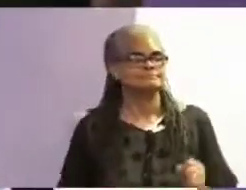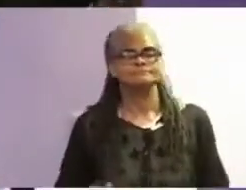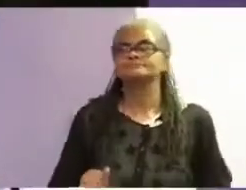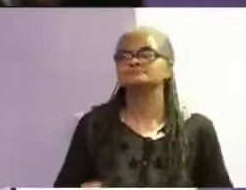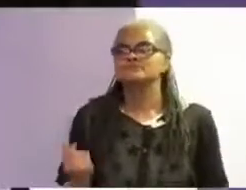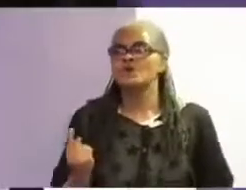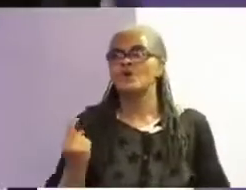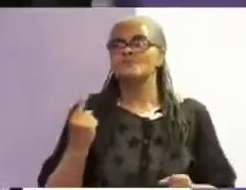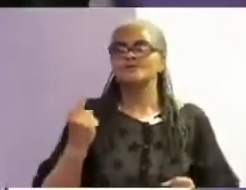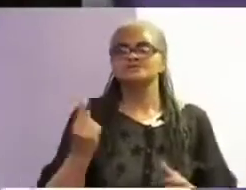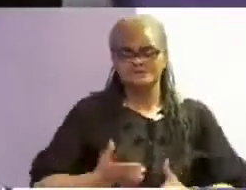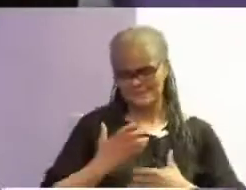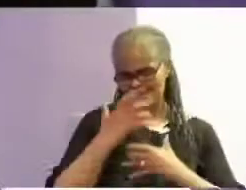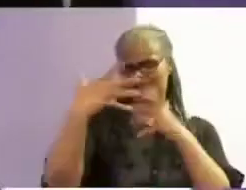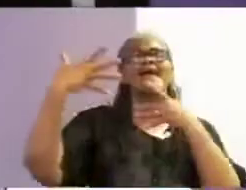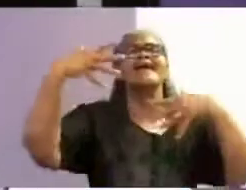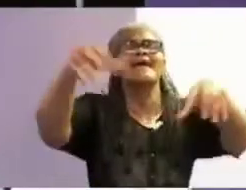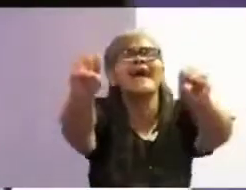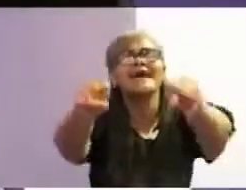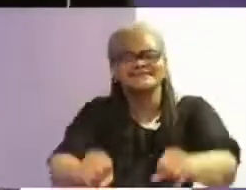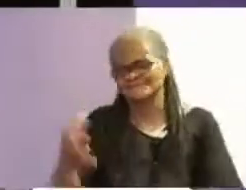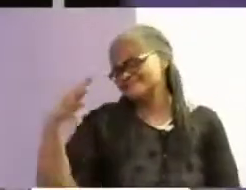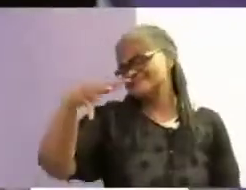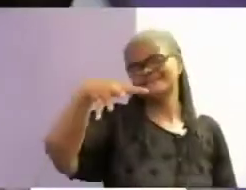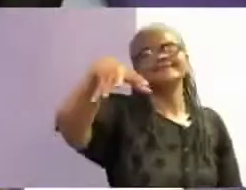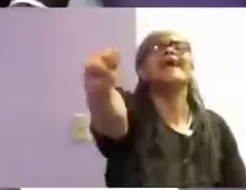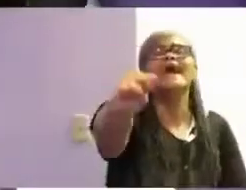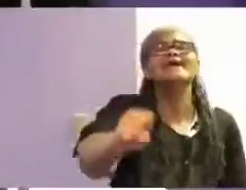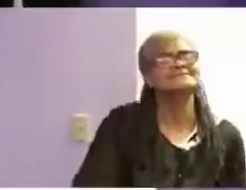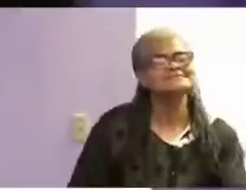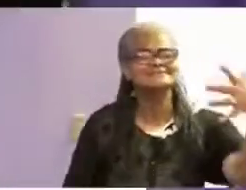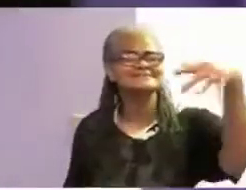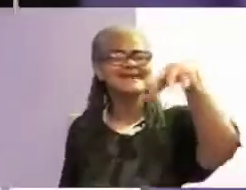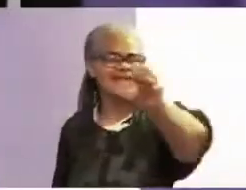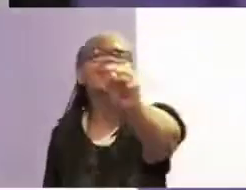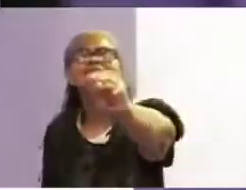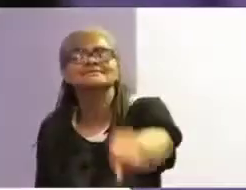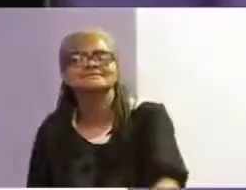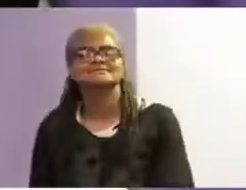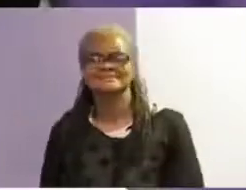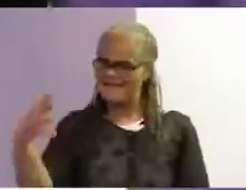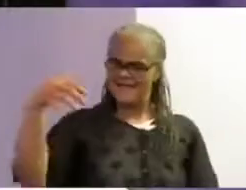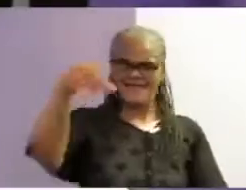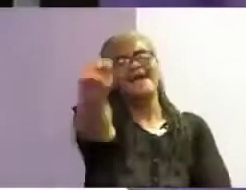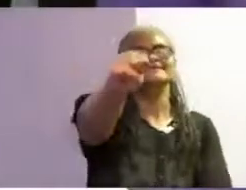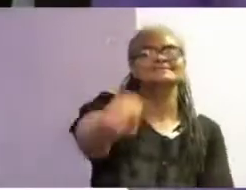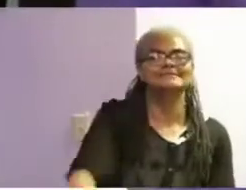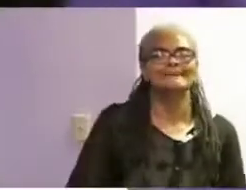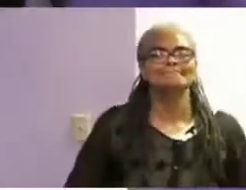Somebody shout, yes, yes, yes, yes.